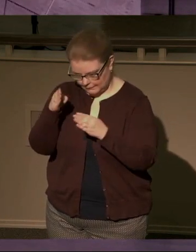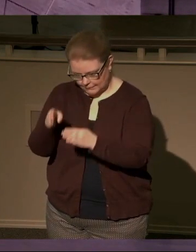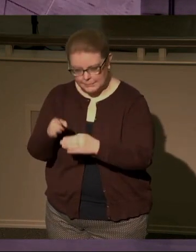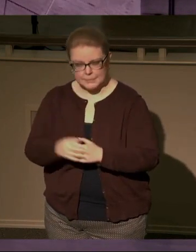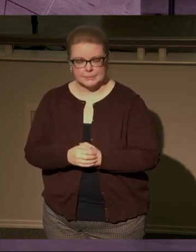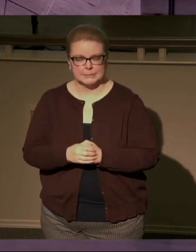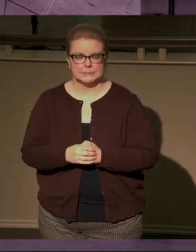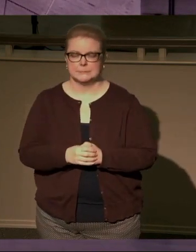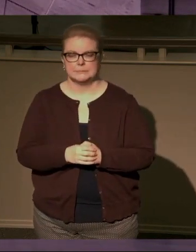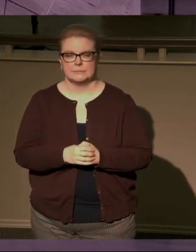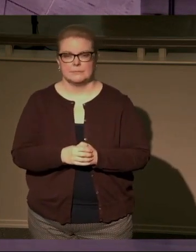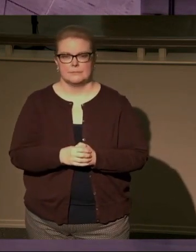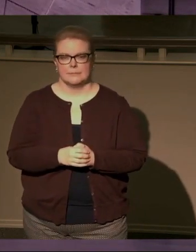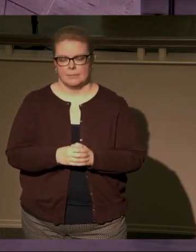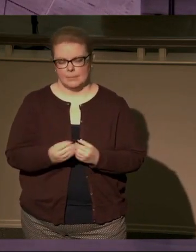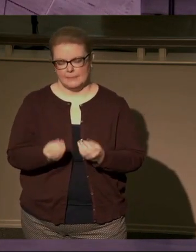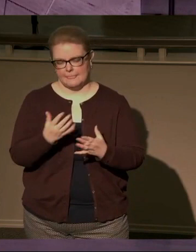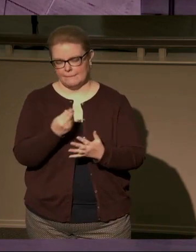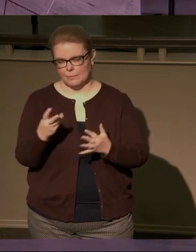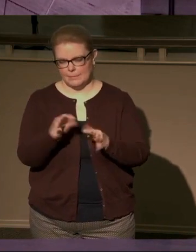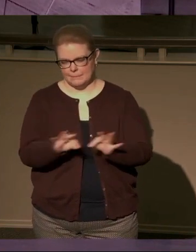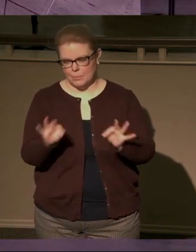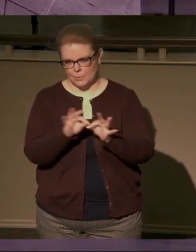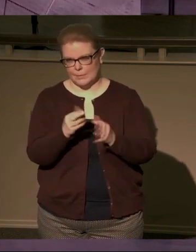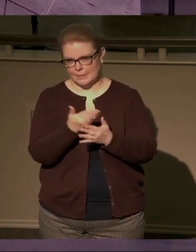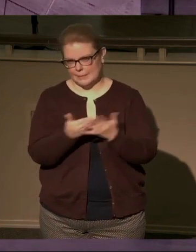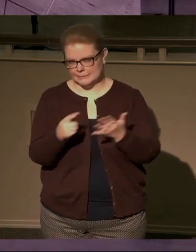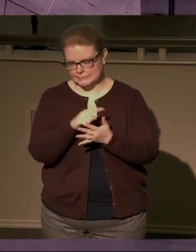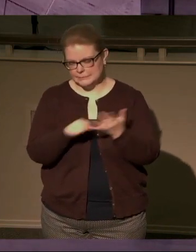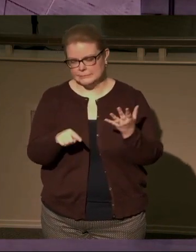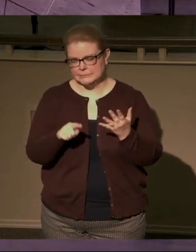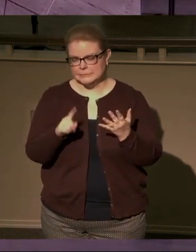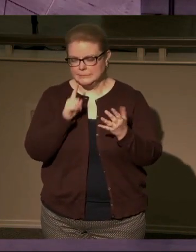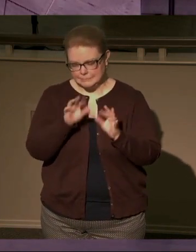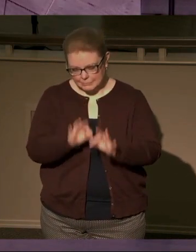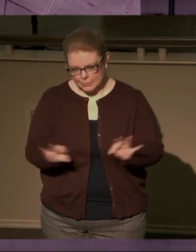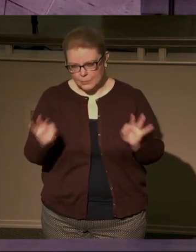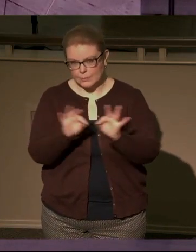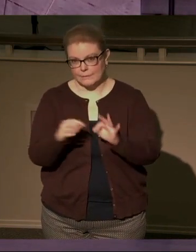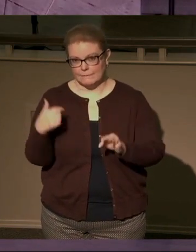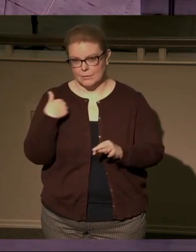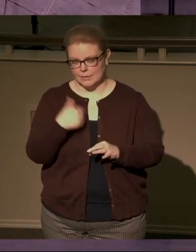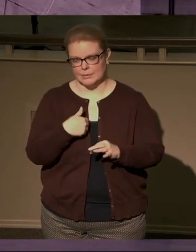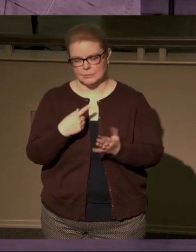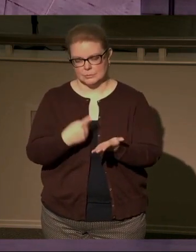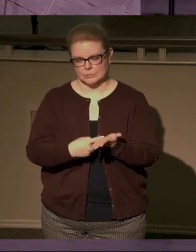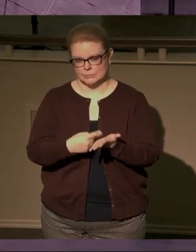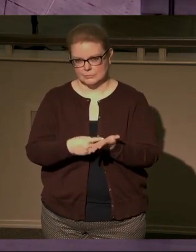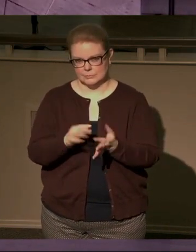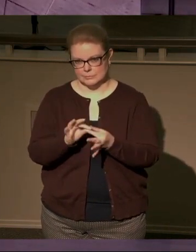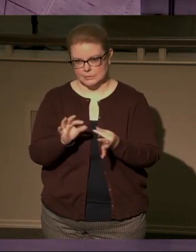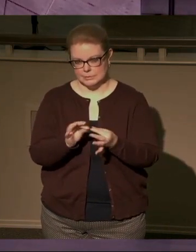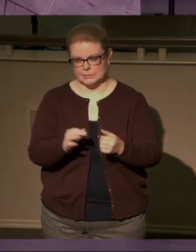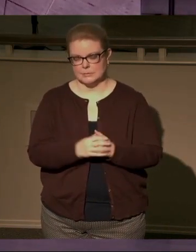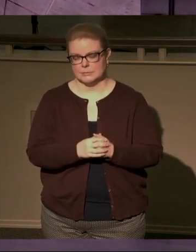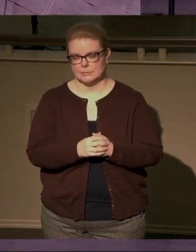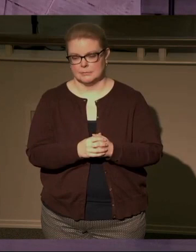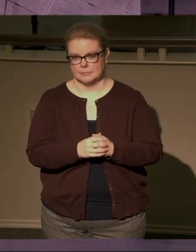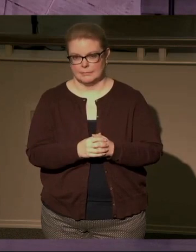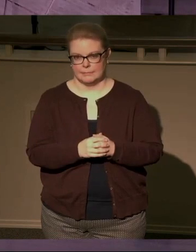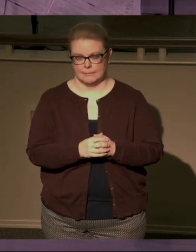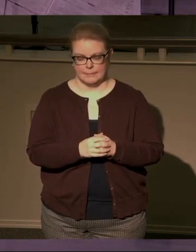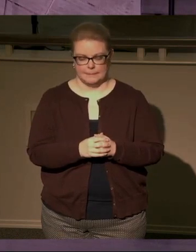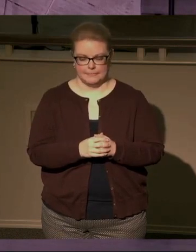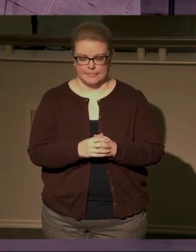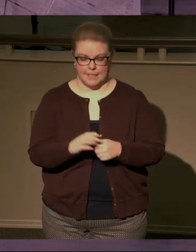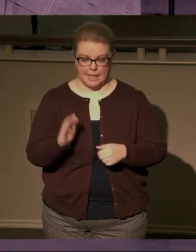I want to give you a few important things because I think this matters for us to talk about and orient to. Our physical identity